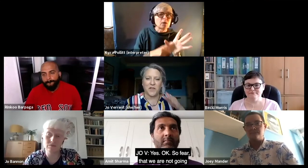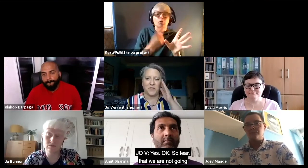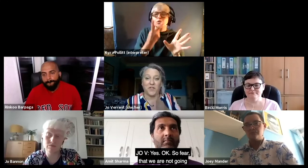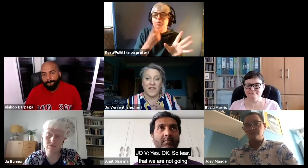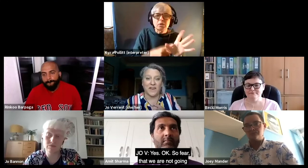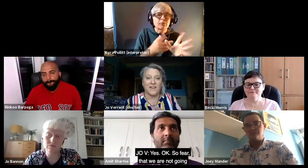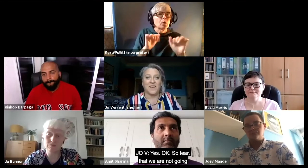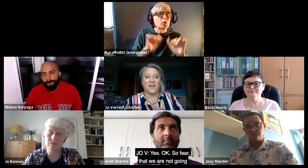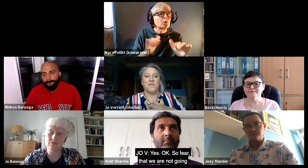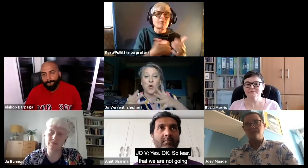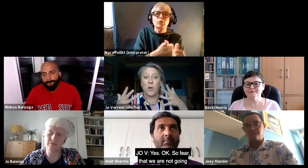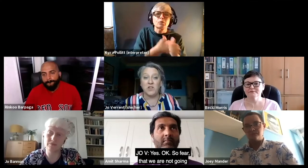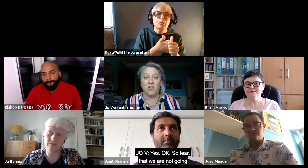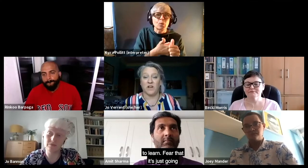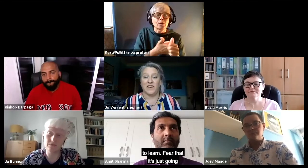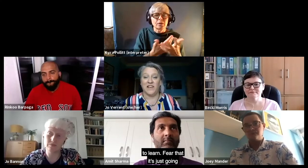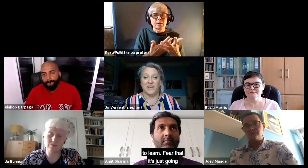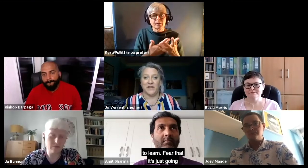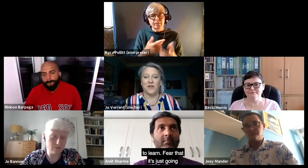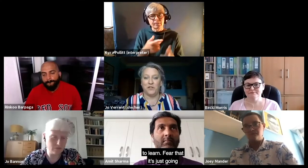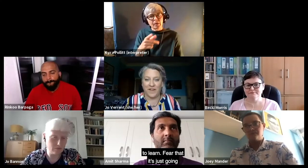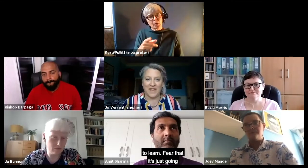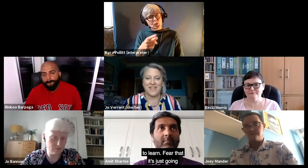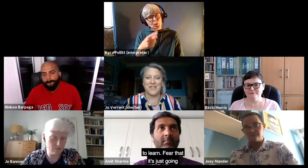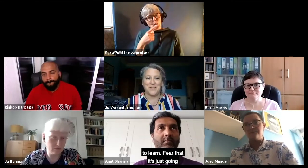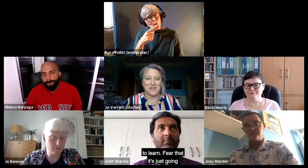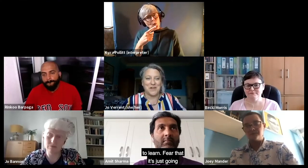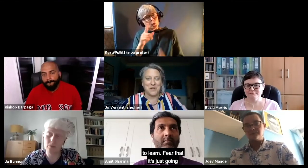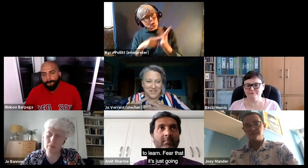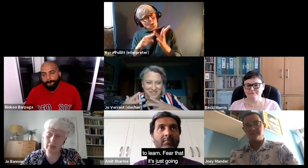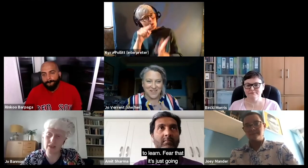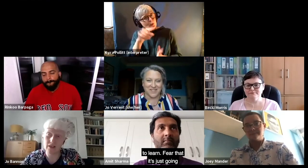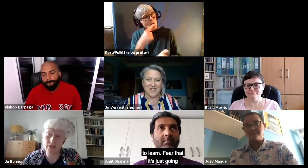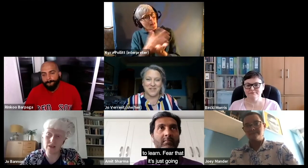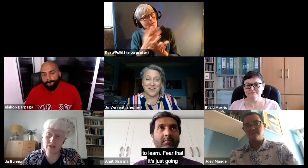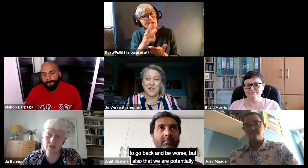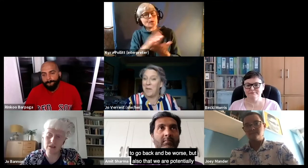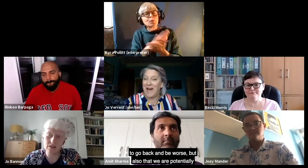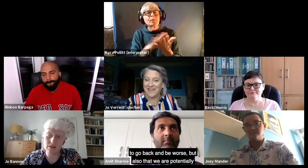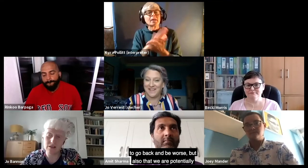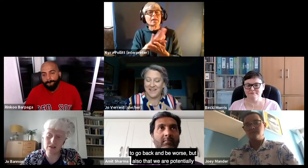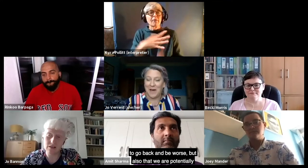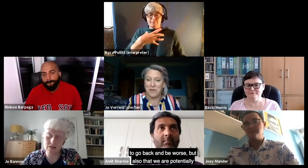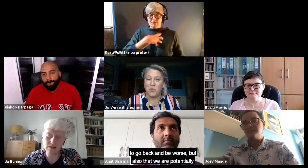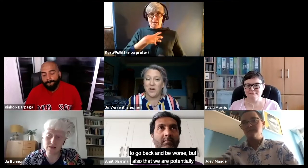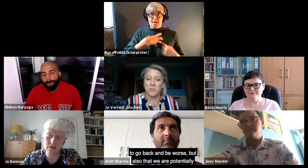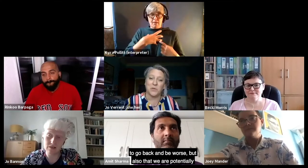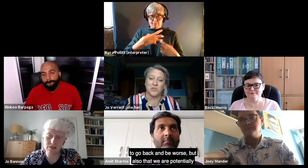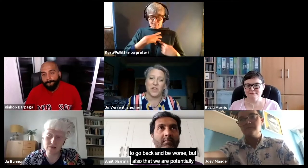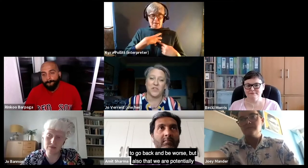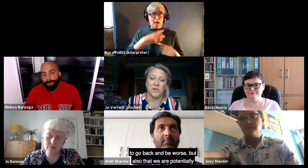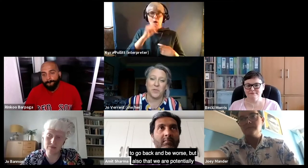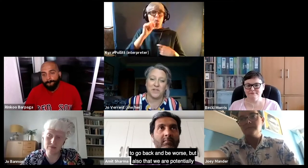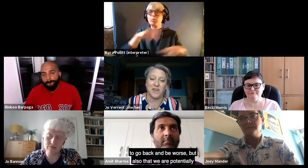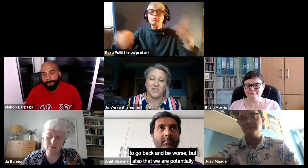Okay, so fear that we're not going to learn, fear that it's just going to go back and be worse, but